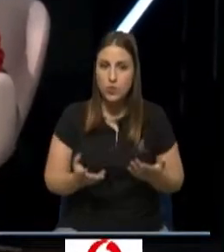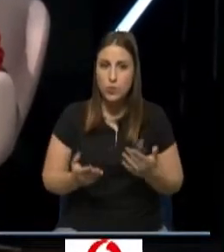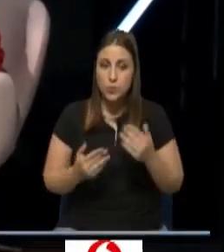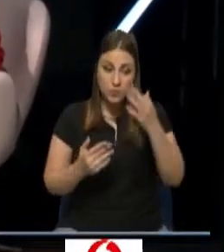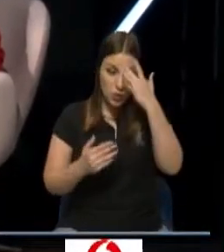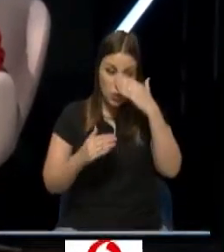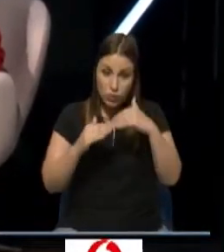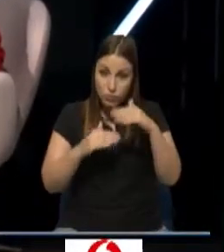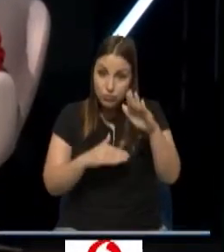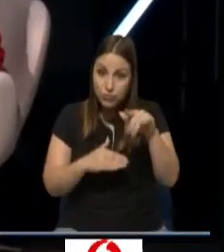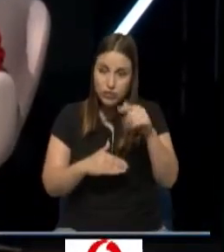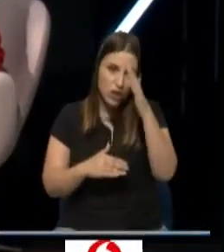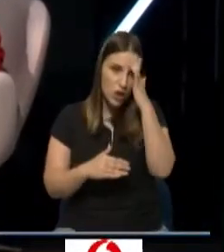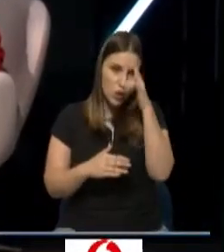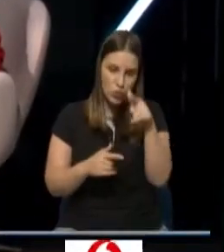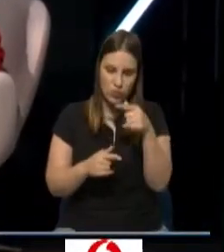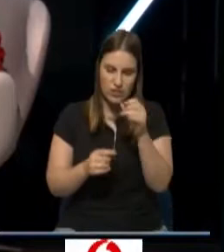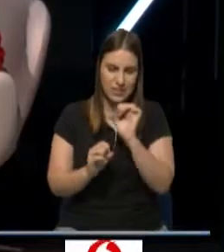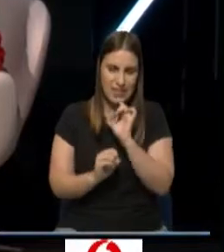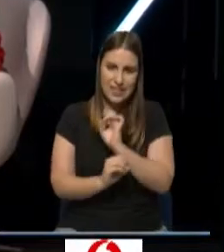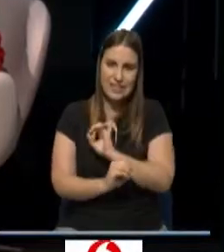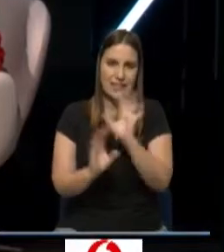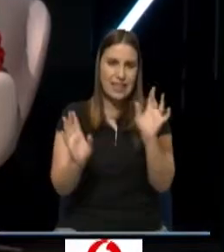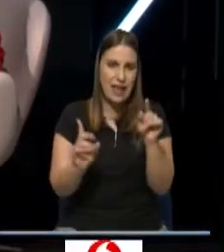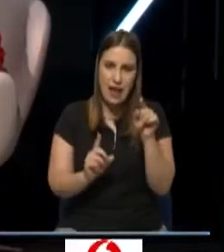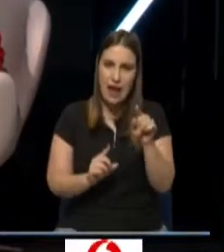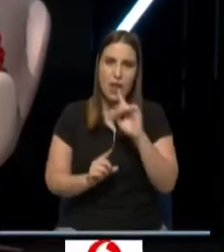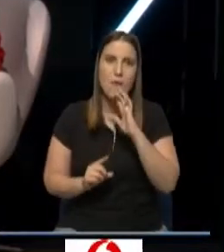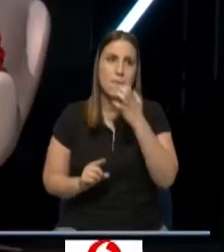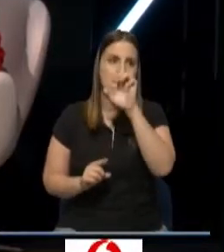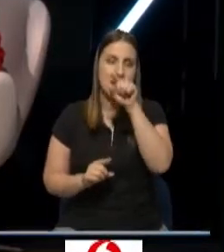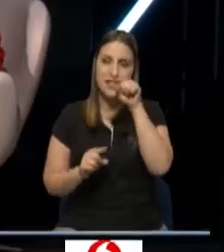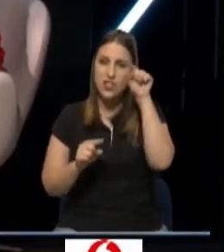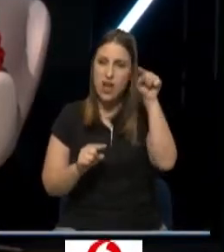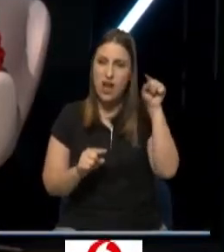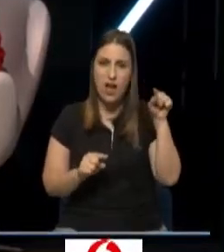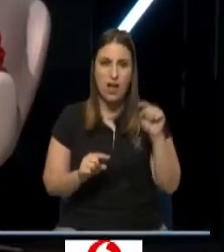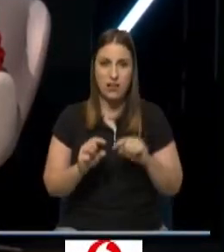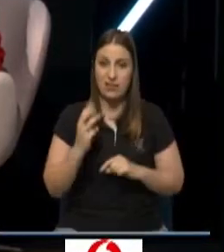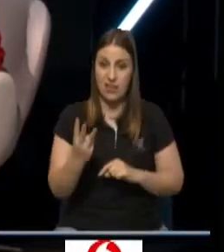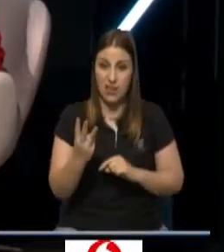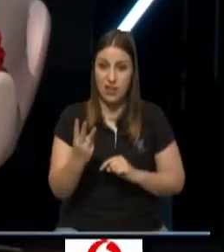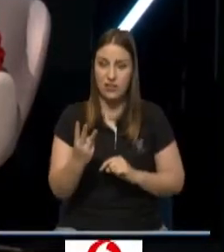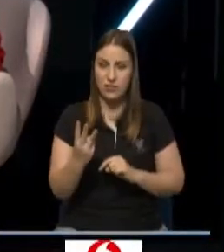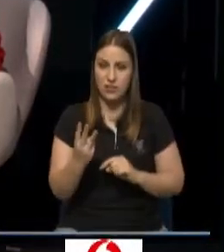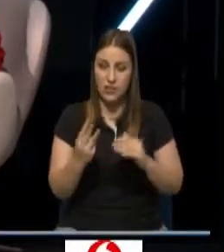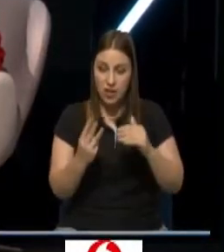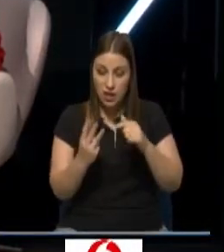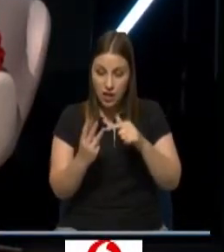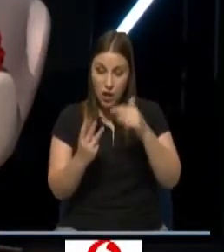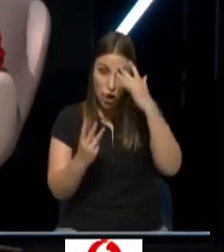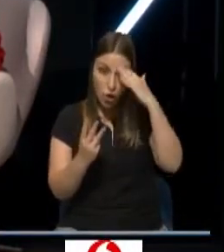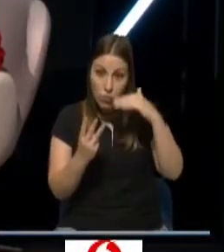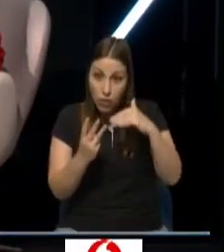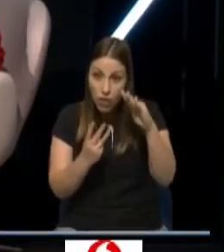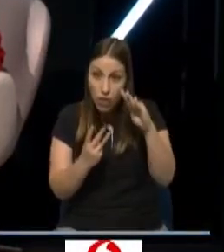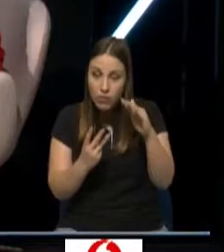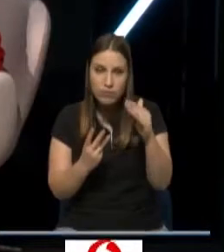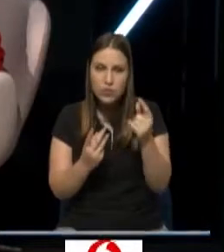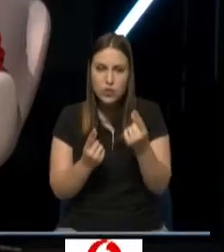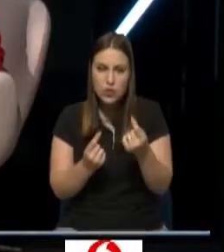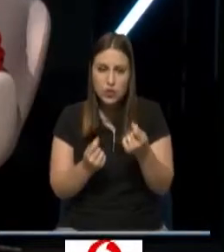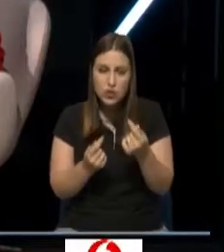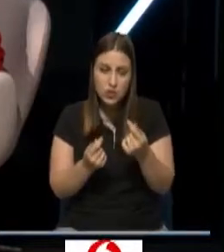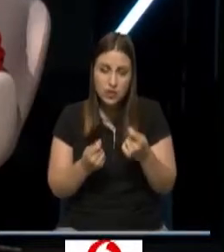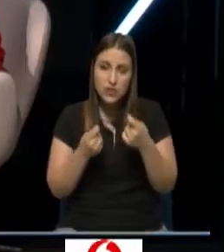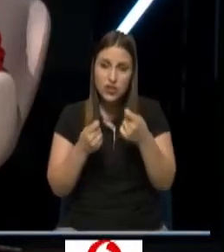sustainable investment. So after this number, and this number is well defined, as we've seen this in all civilized countries, it's a three, but